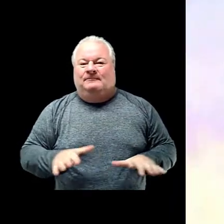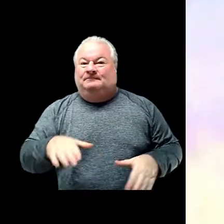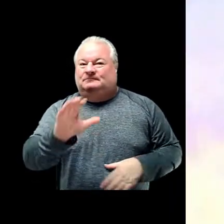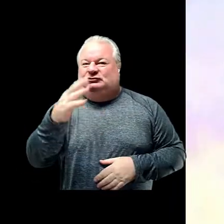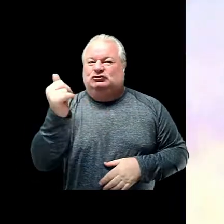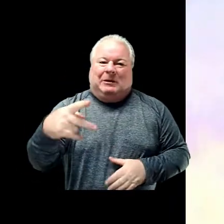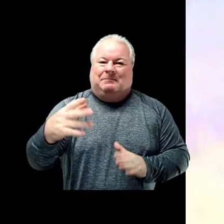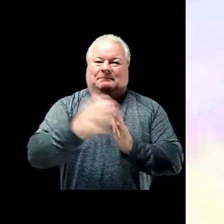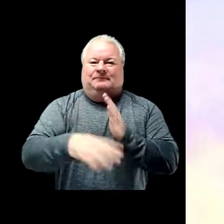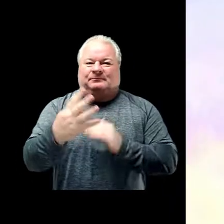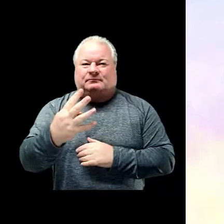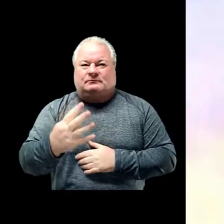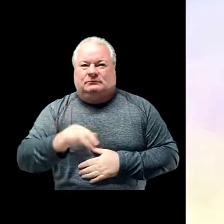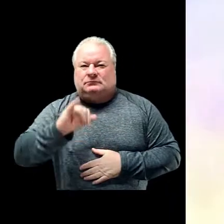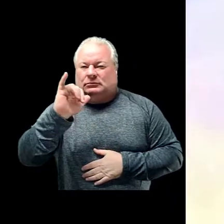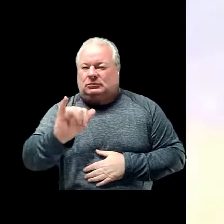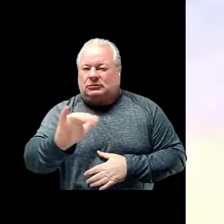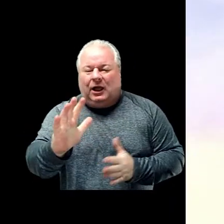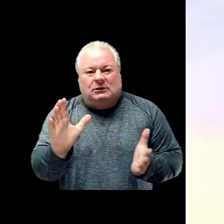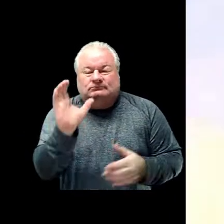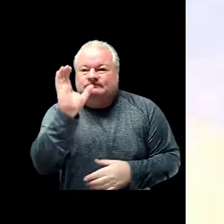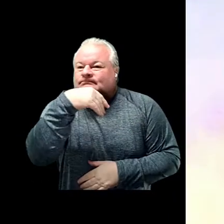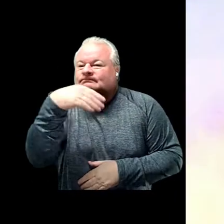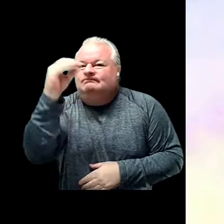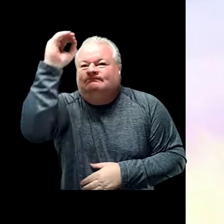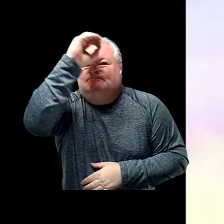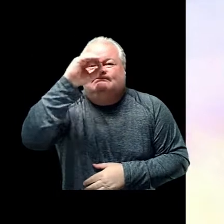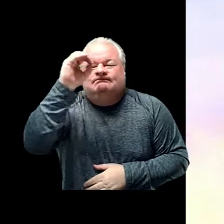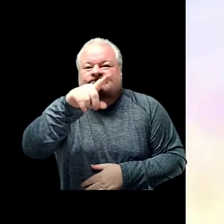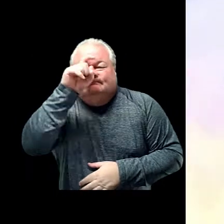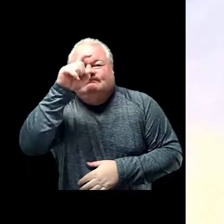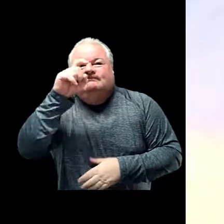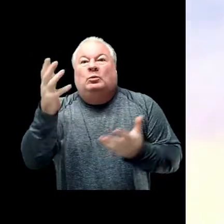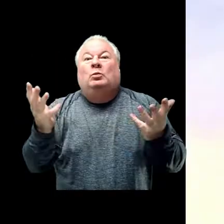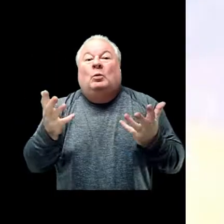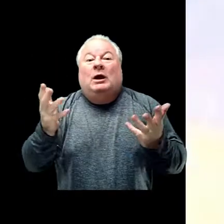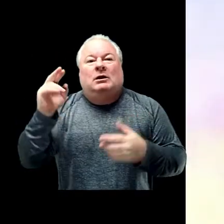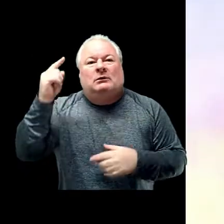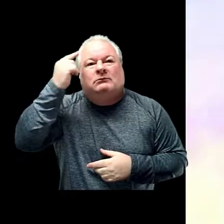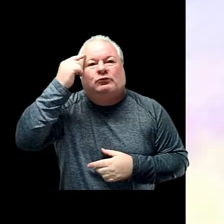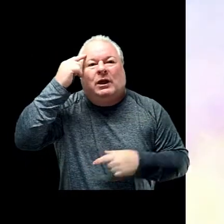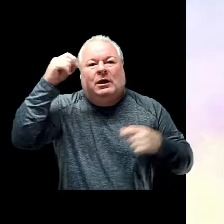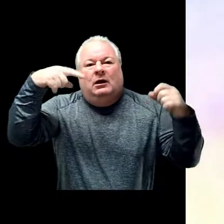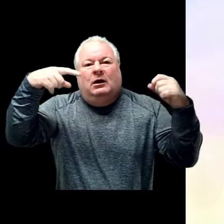Chapter 4: The Mysterious World of Neurons.